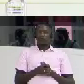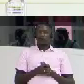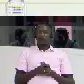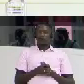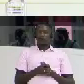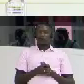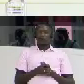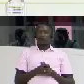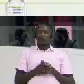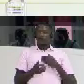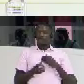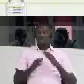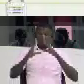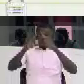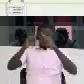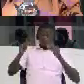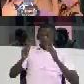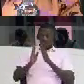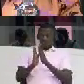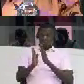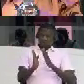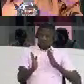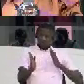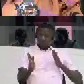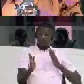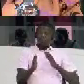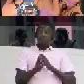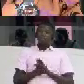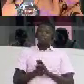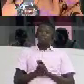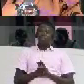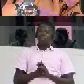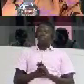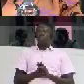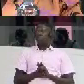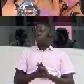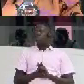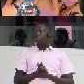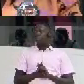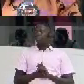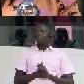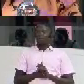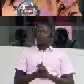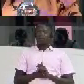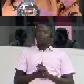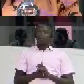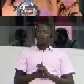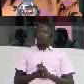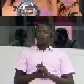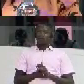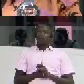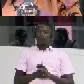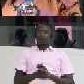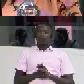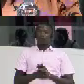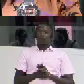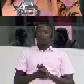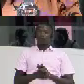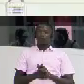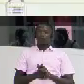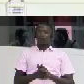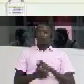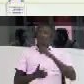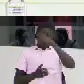room linings. And room linings. official function daal su ñëwee daal si man la day ñëw ma arrêté